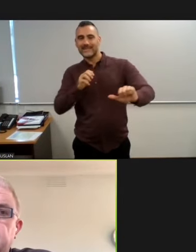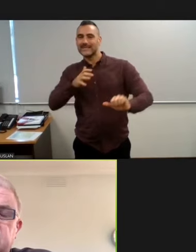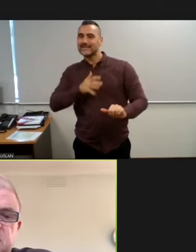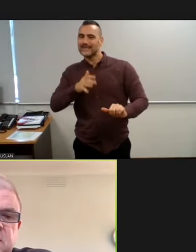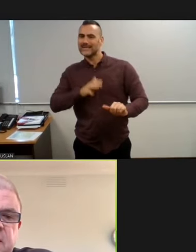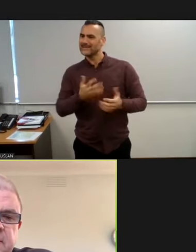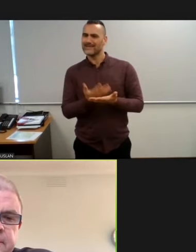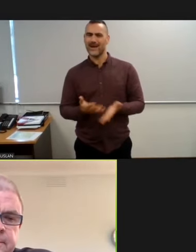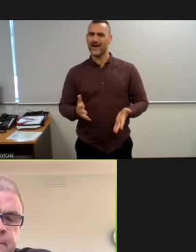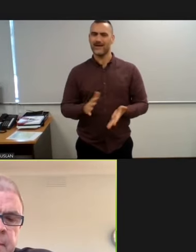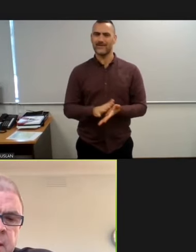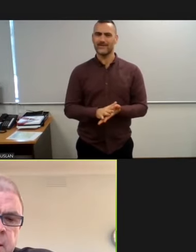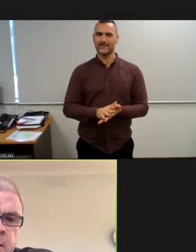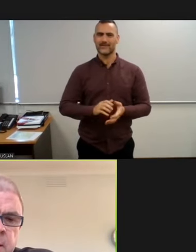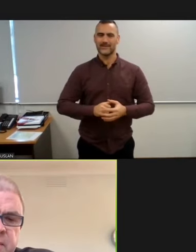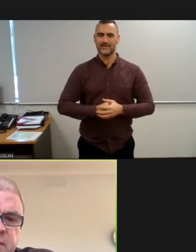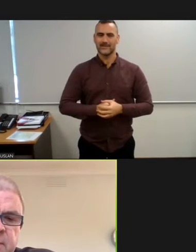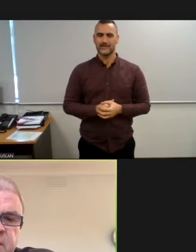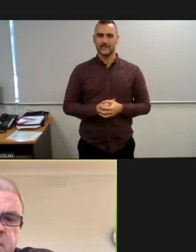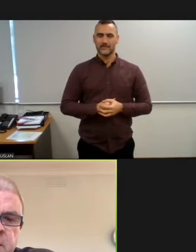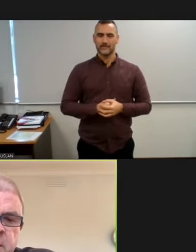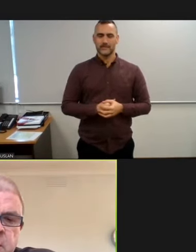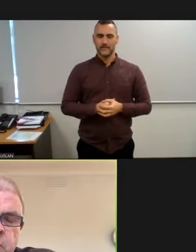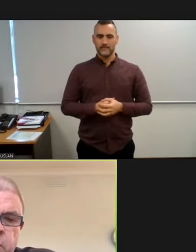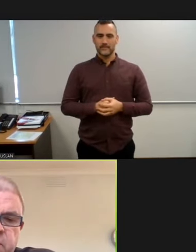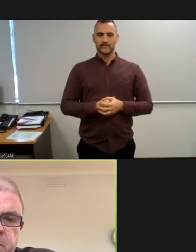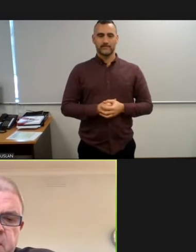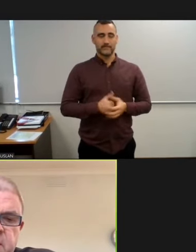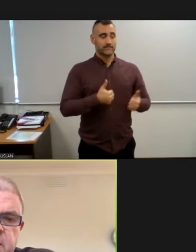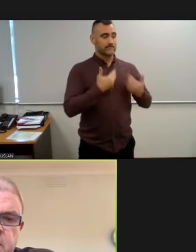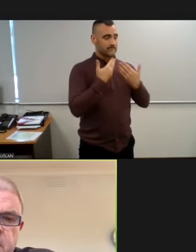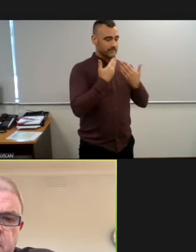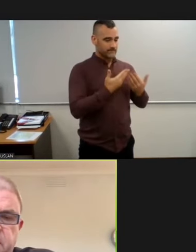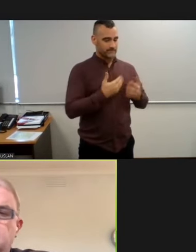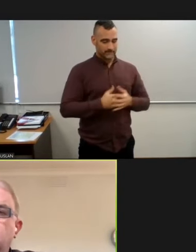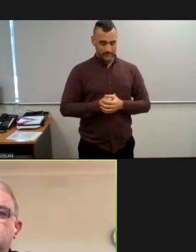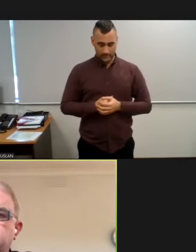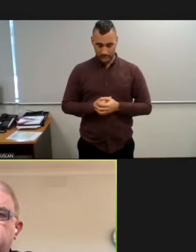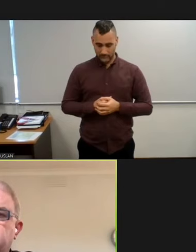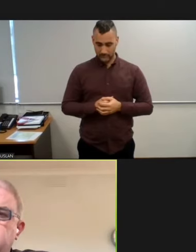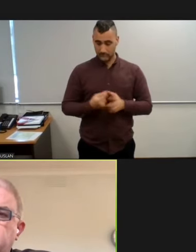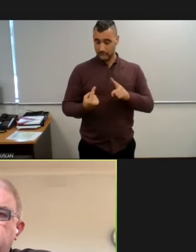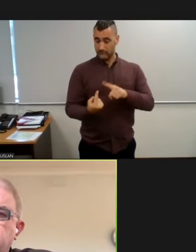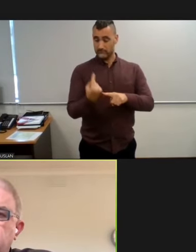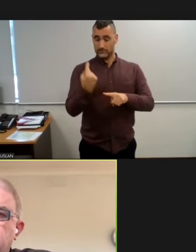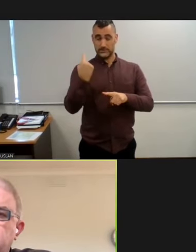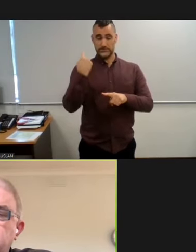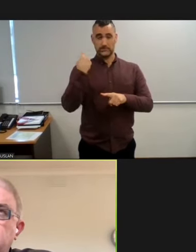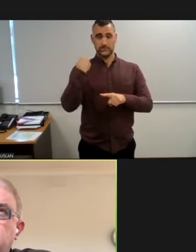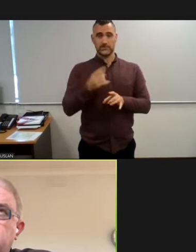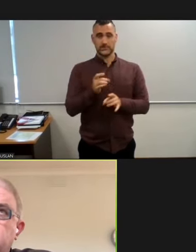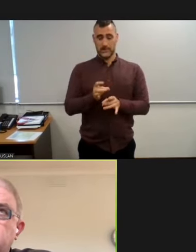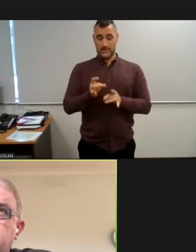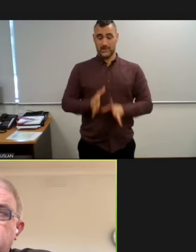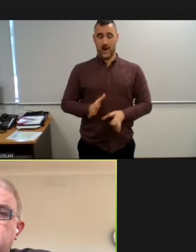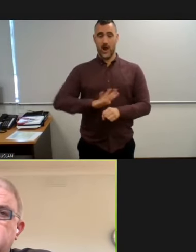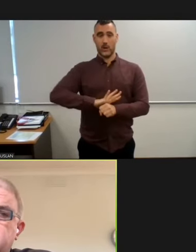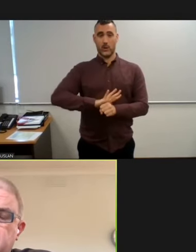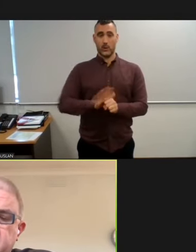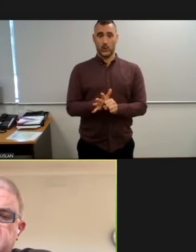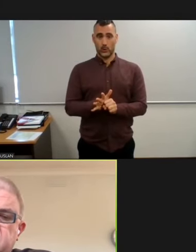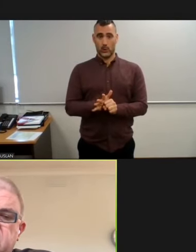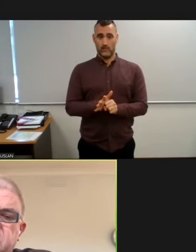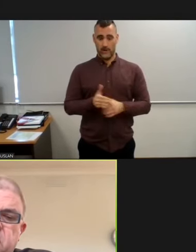of this epidemic, we've been, I think all of us have been very